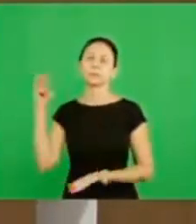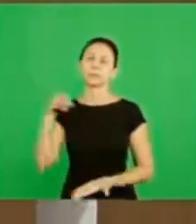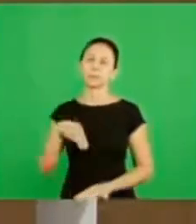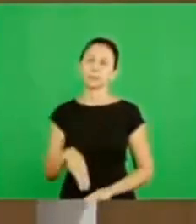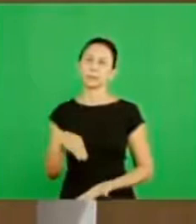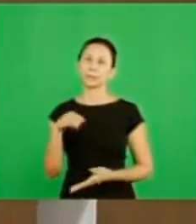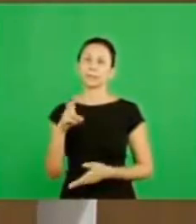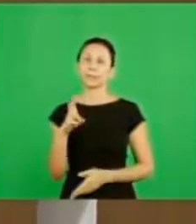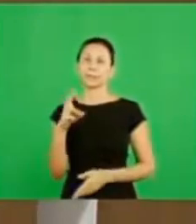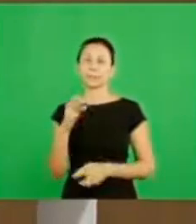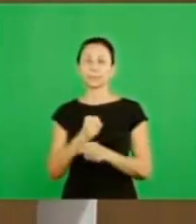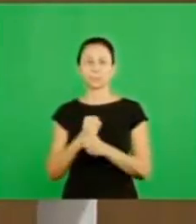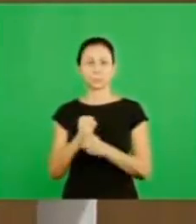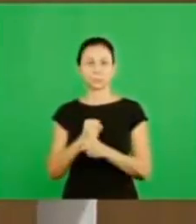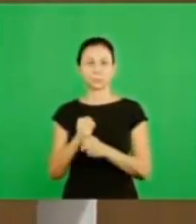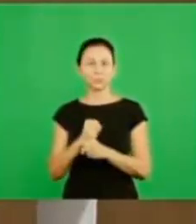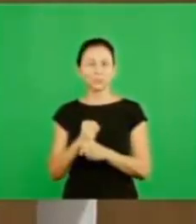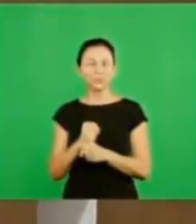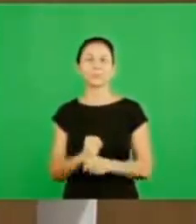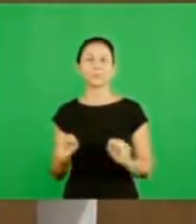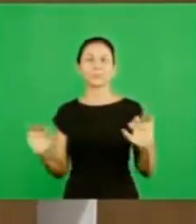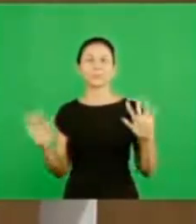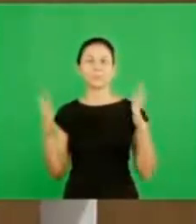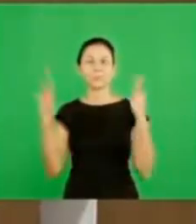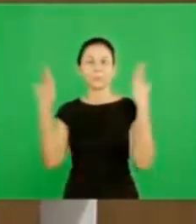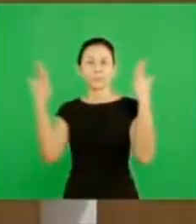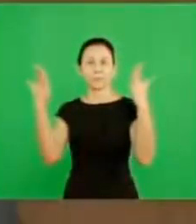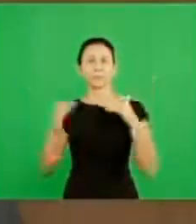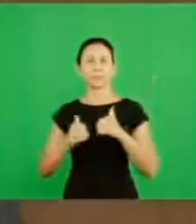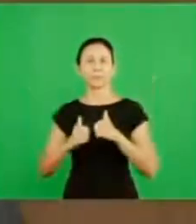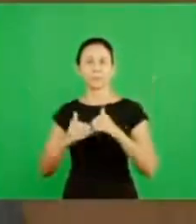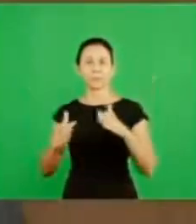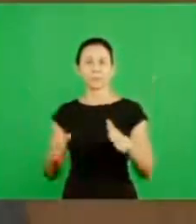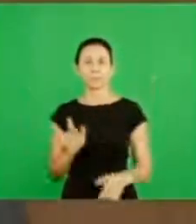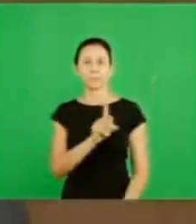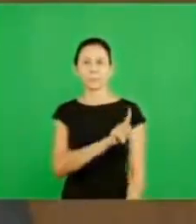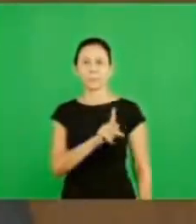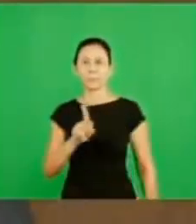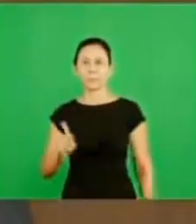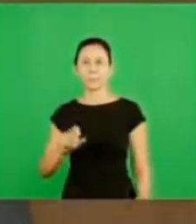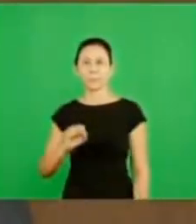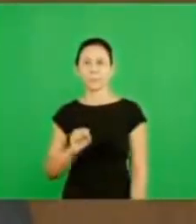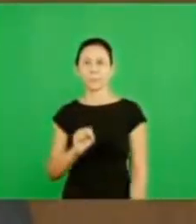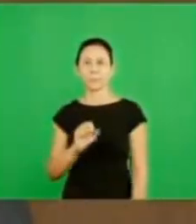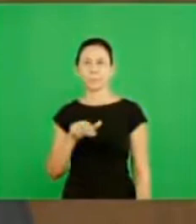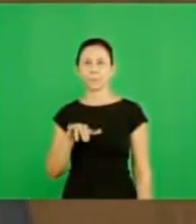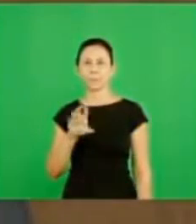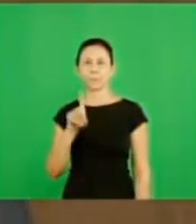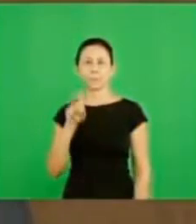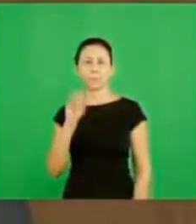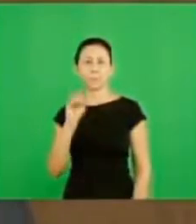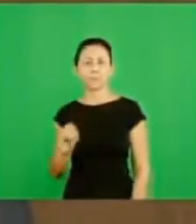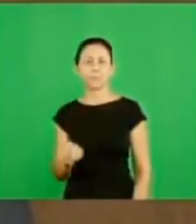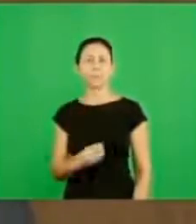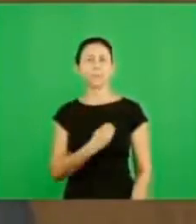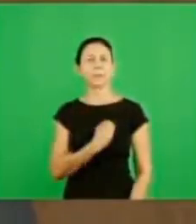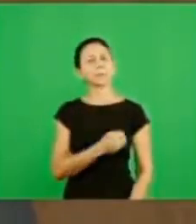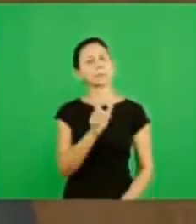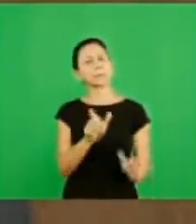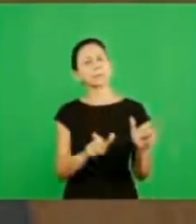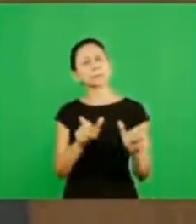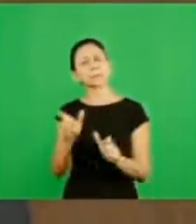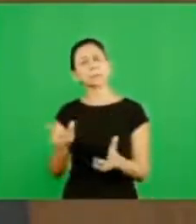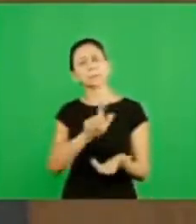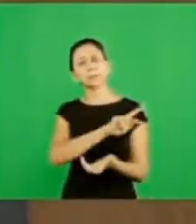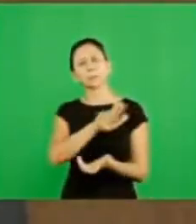session honoring Maranatha Christian Church for its 50 years. Foi aberto pelo presidente do Senado Federal. The event e